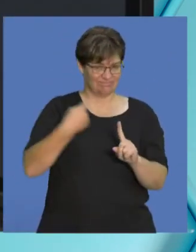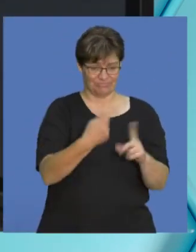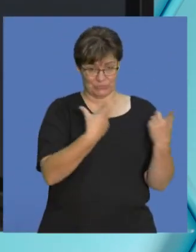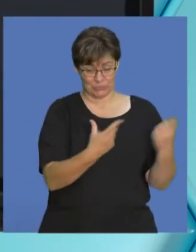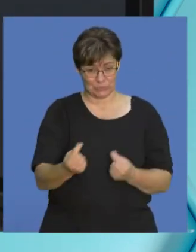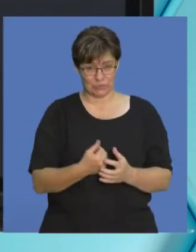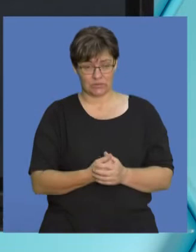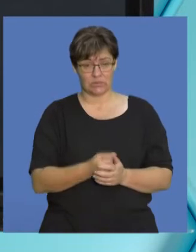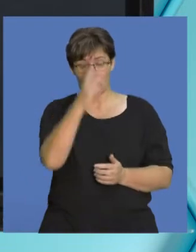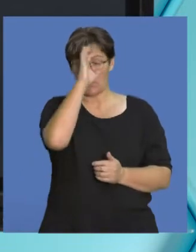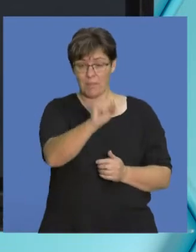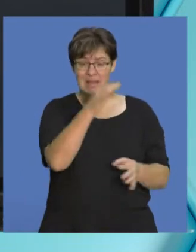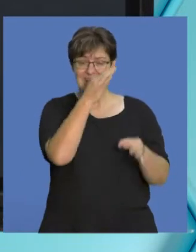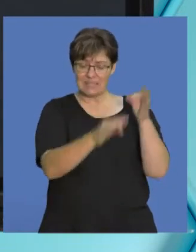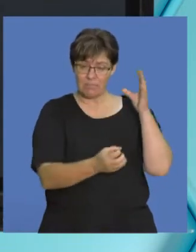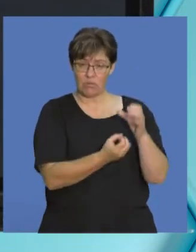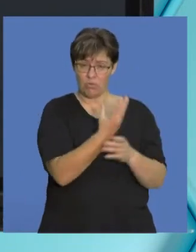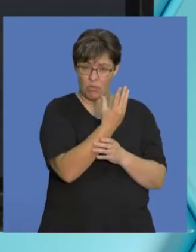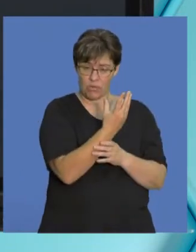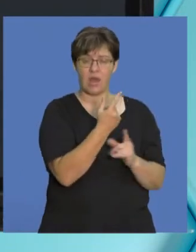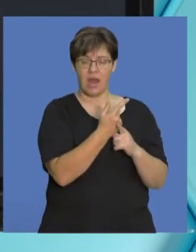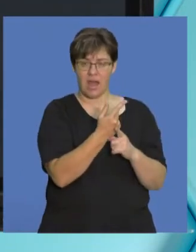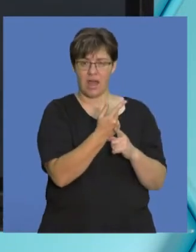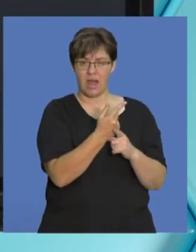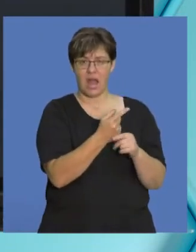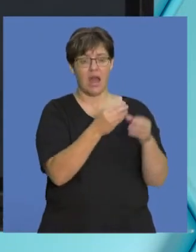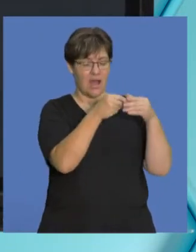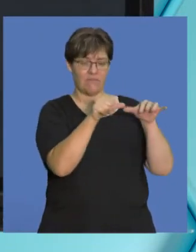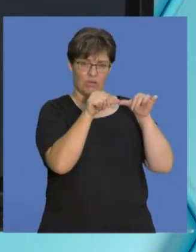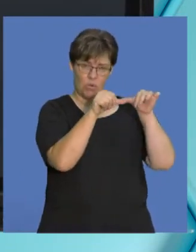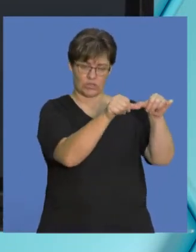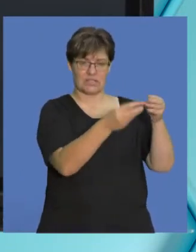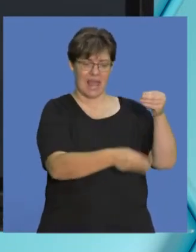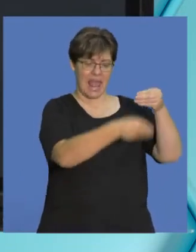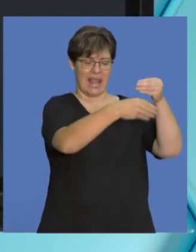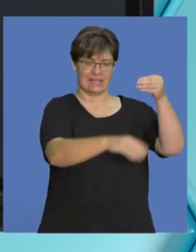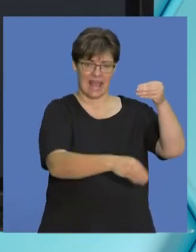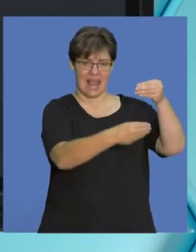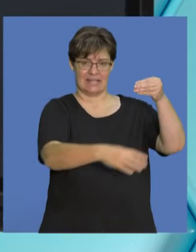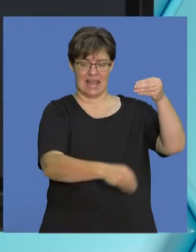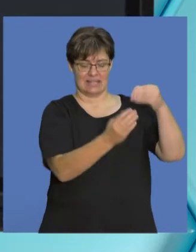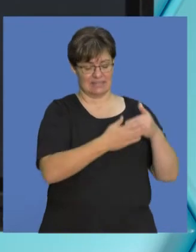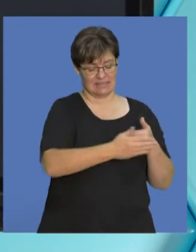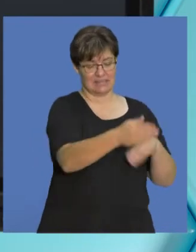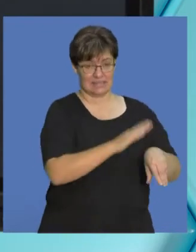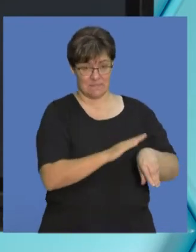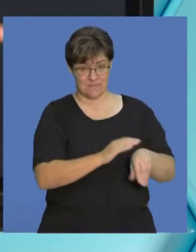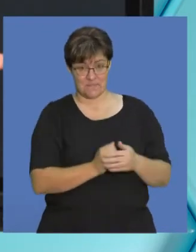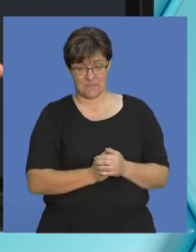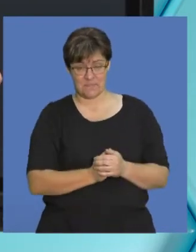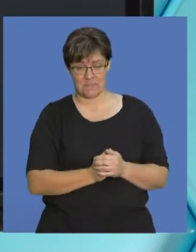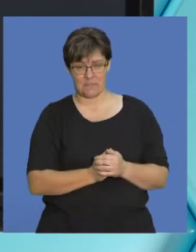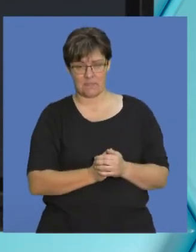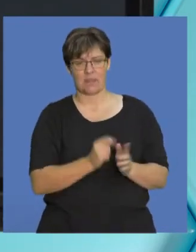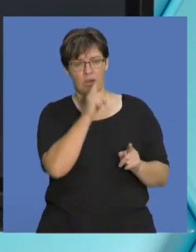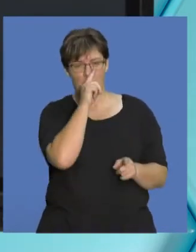Remember, simple growth is about having a constant value that is being added over time, right? So we've looked at an